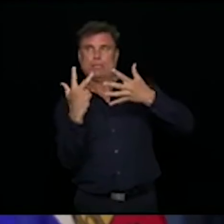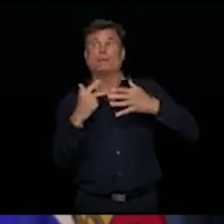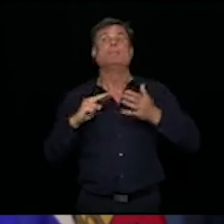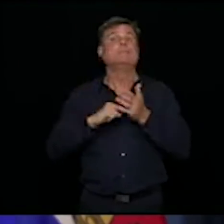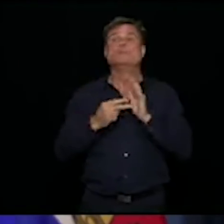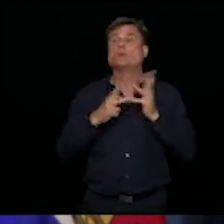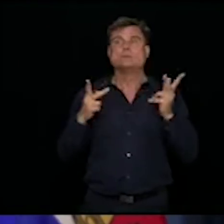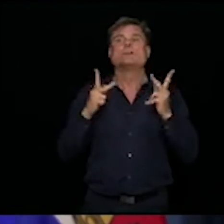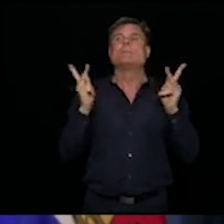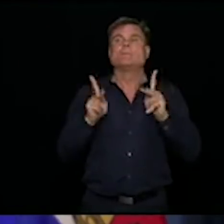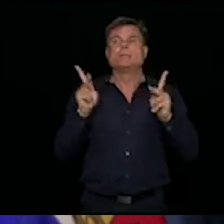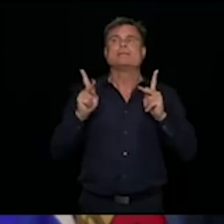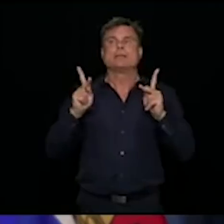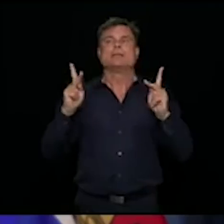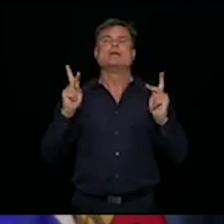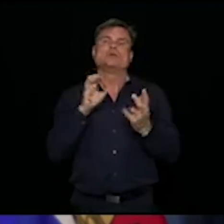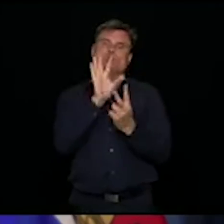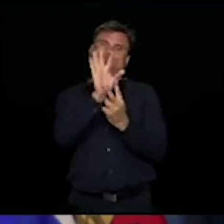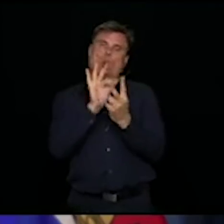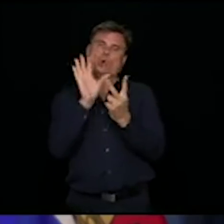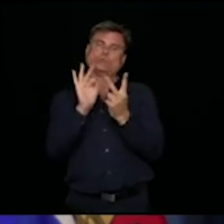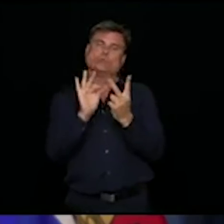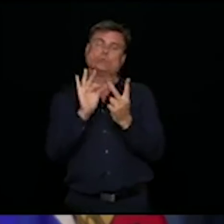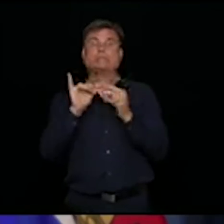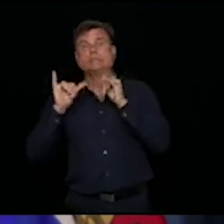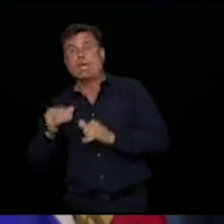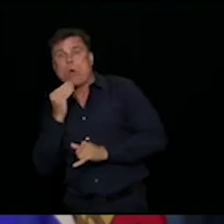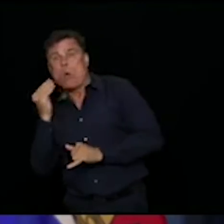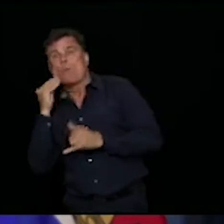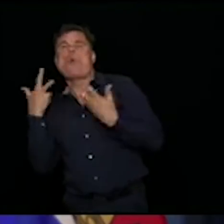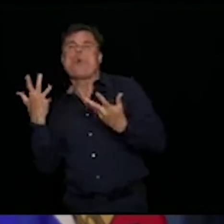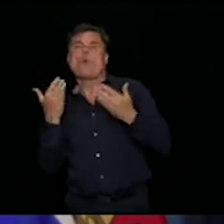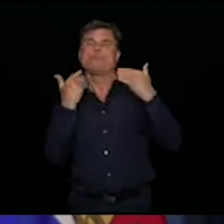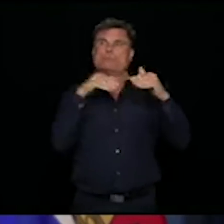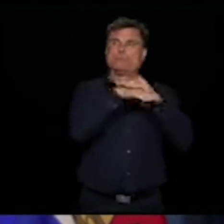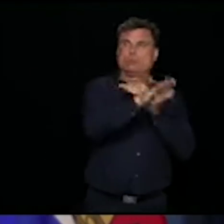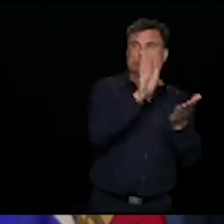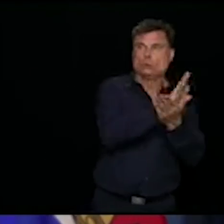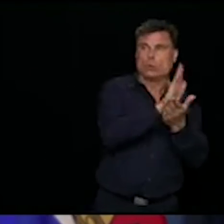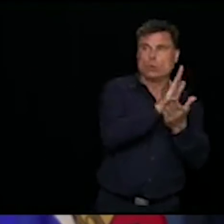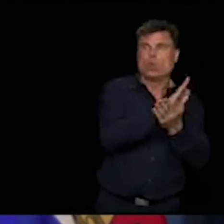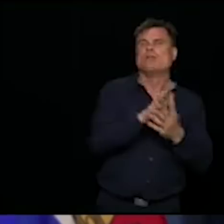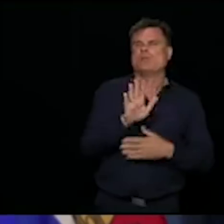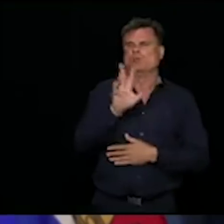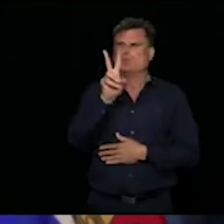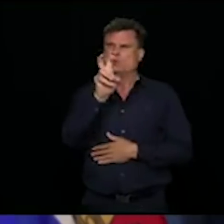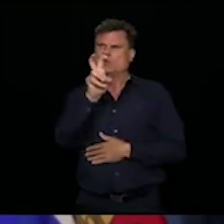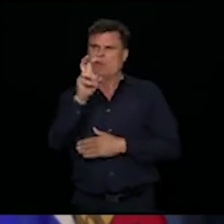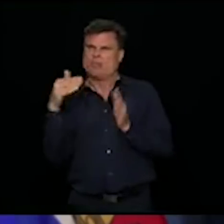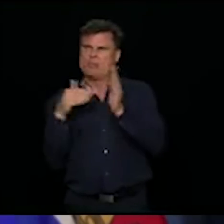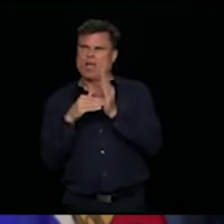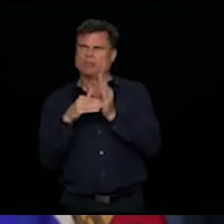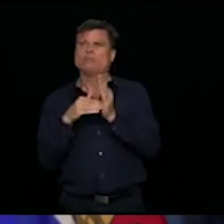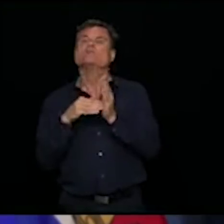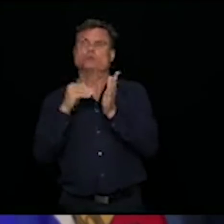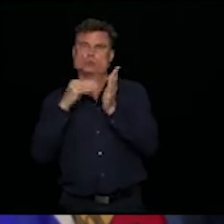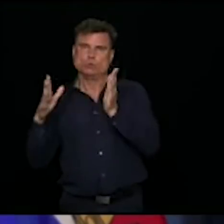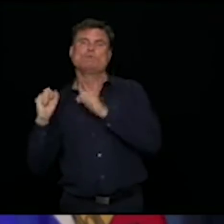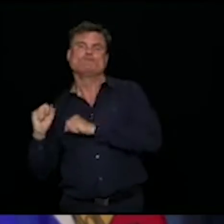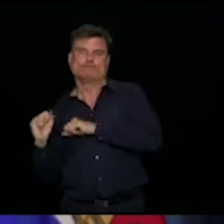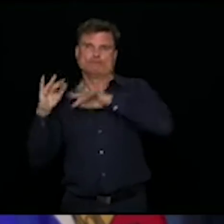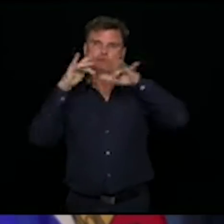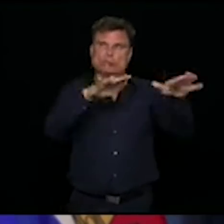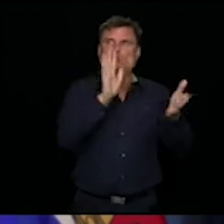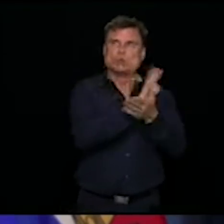the curve, we moved to Stage 3, which was an optional voluntary return to class. And 200,000 students safely returned